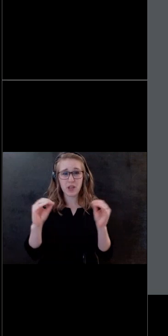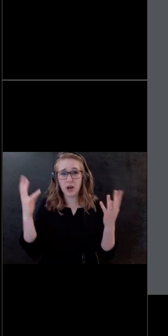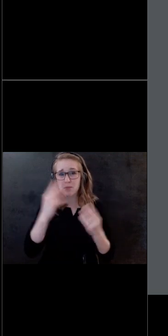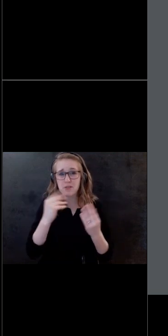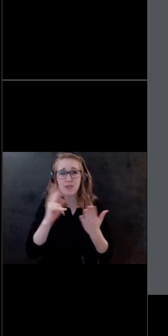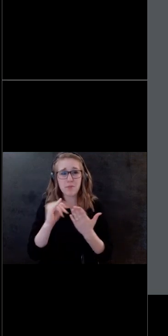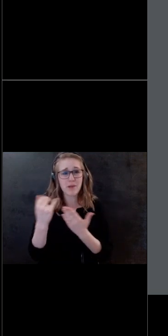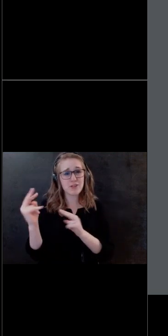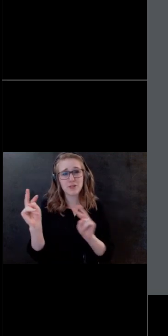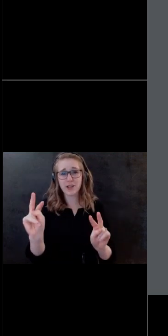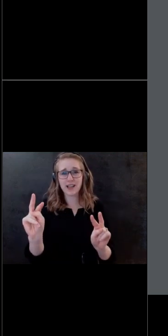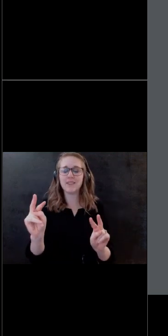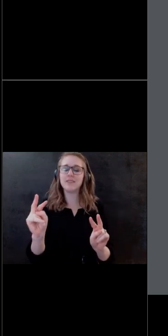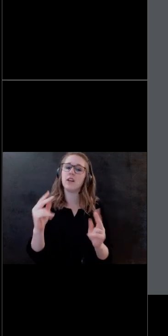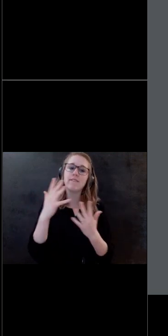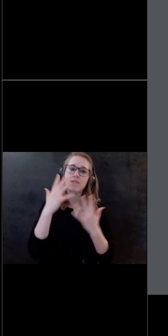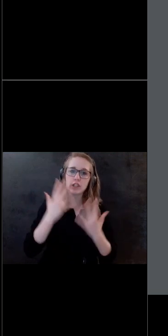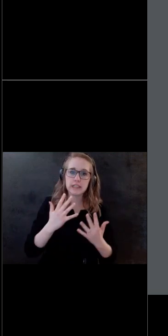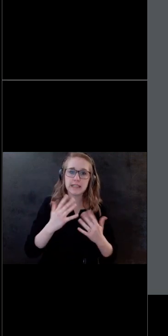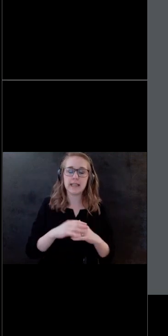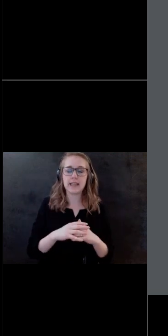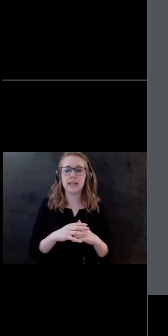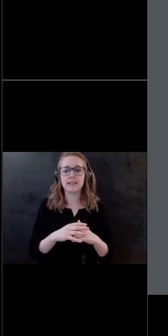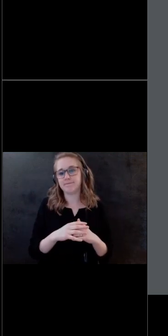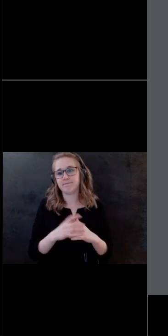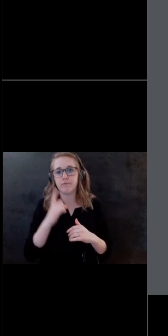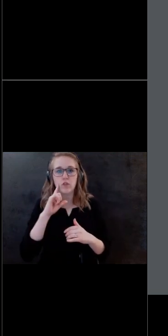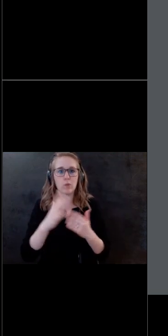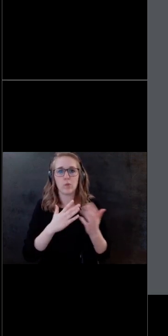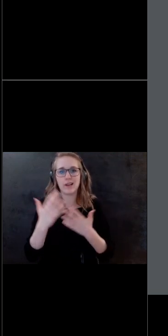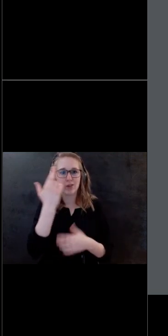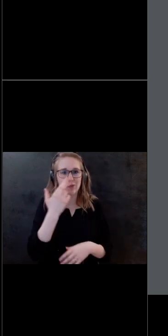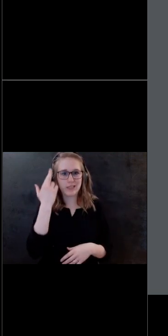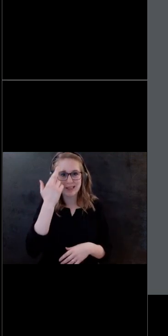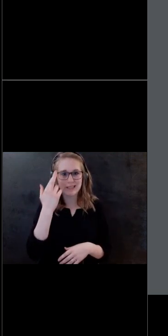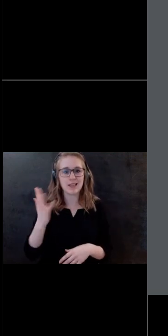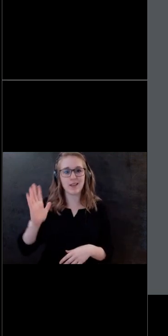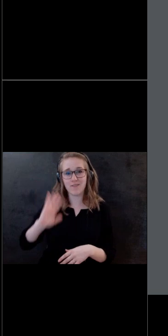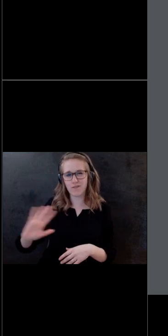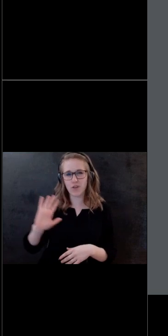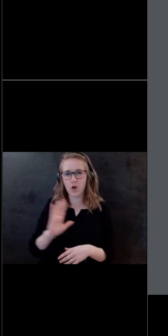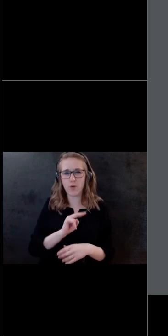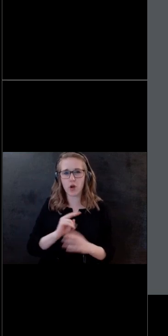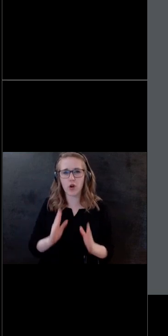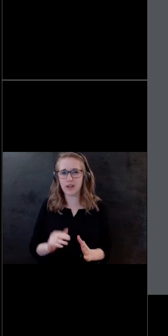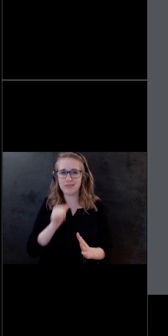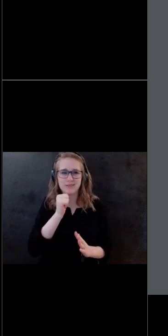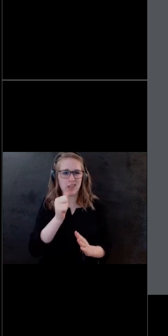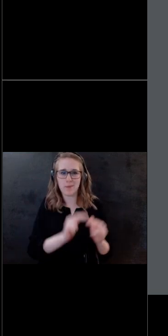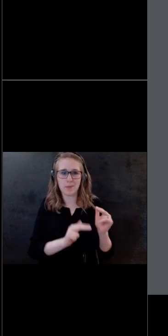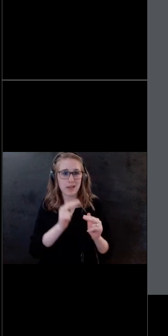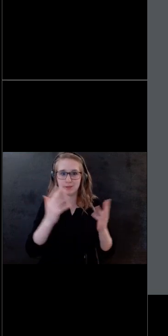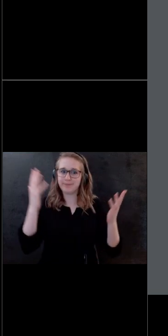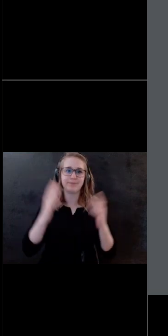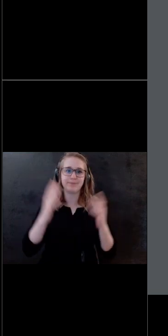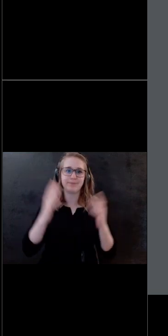at. Unfortunately, you know, for whatever reasons, the former owner didn't build it, he didn't build it.